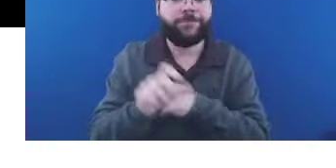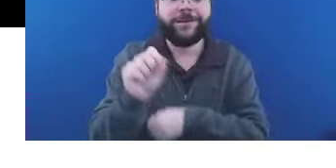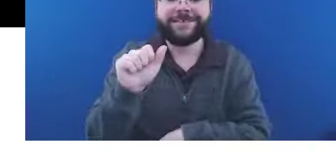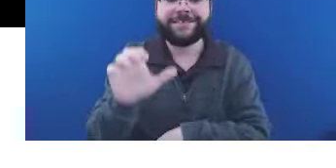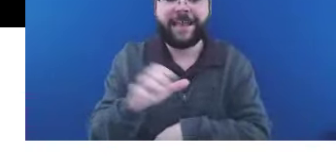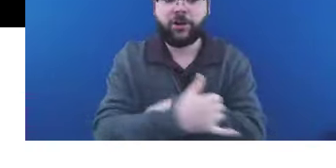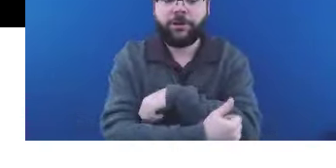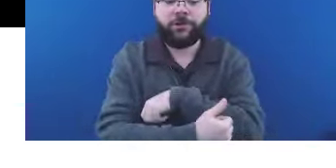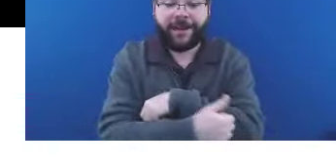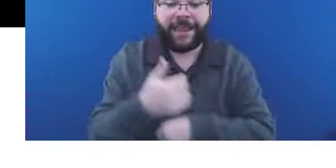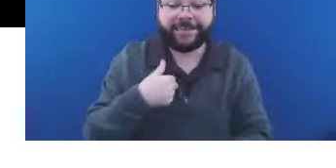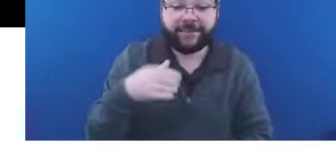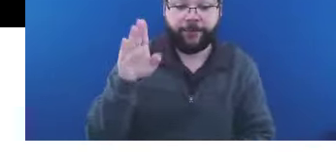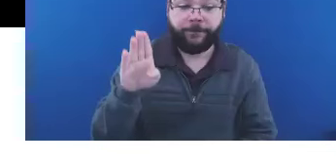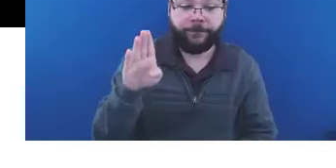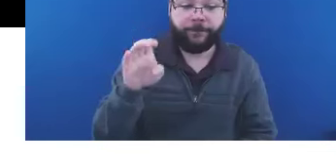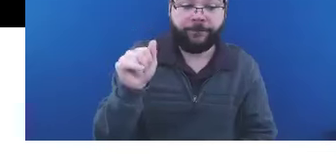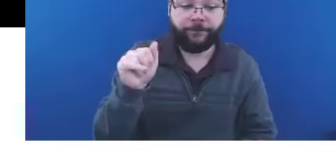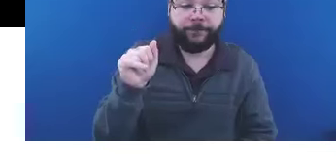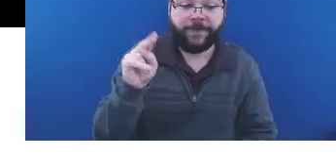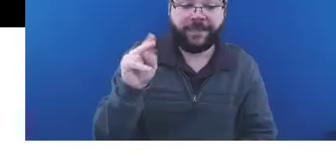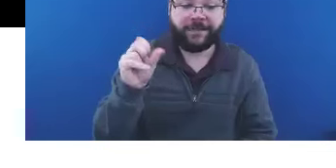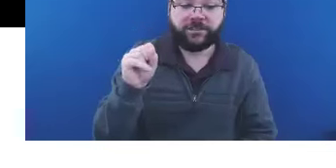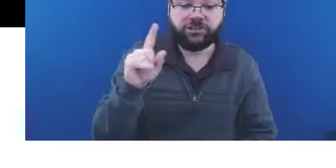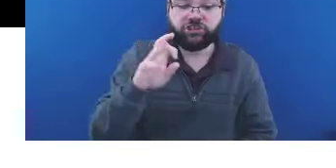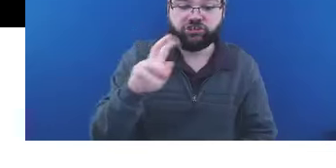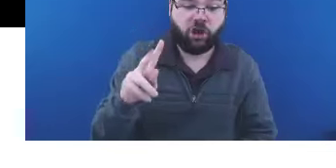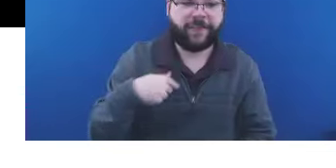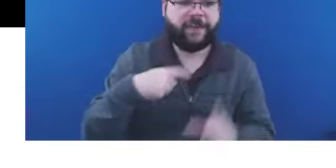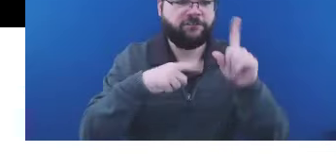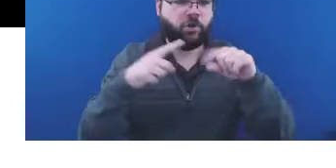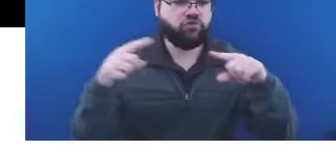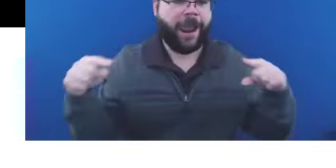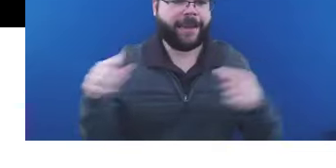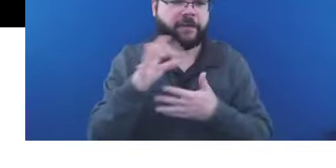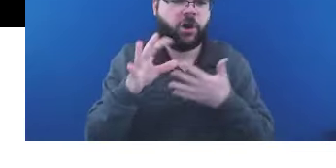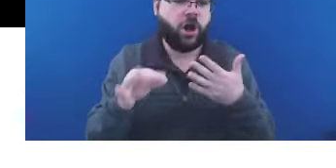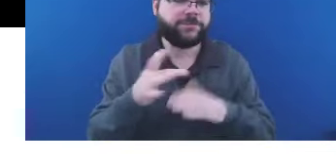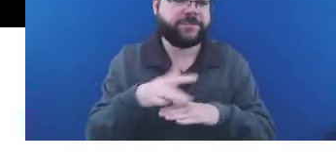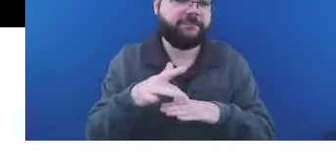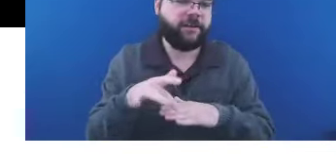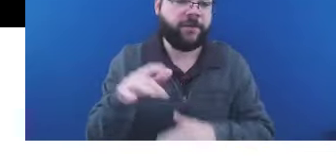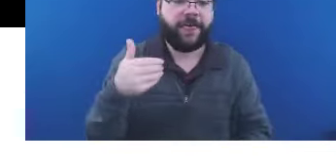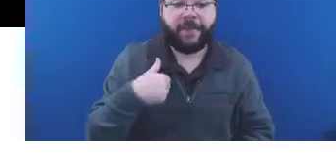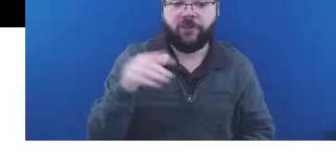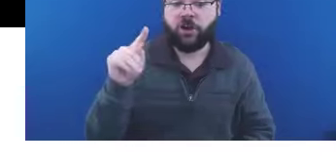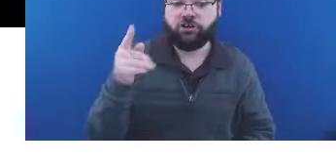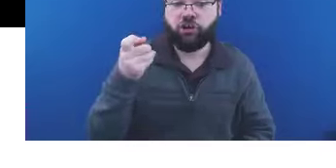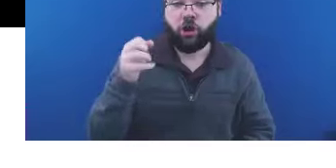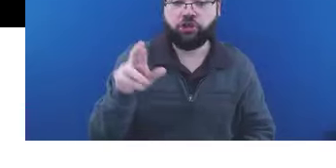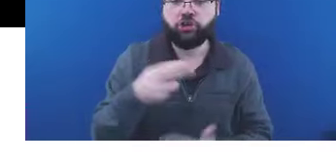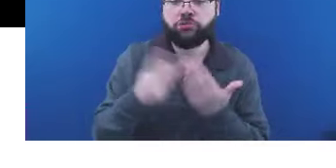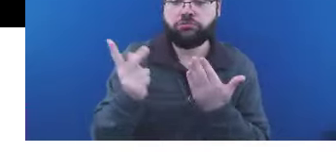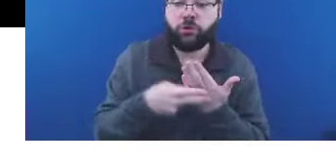has Beanstalk. Beanstalk has a variety of options for families. They have a toddler program. Their